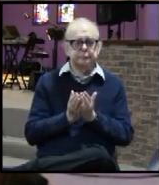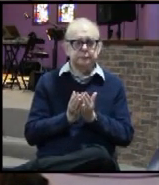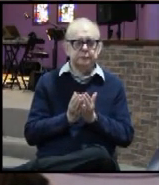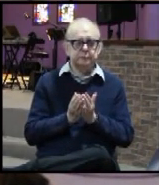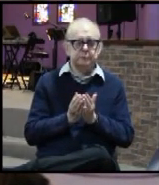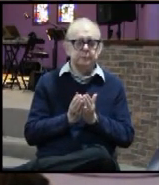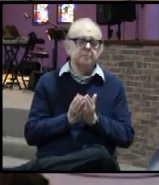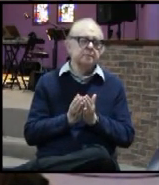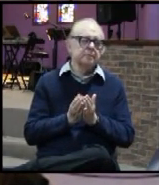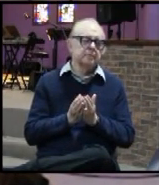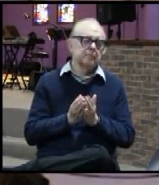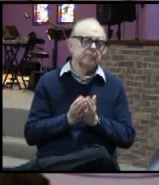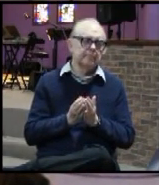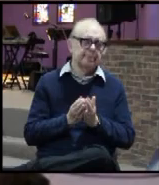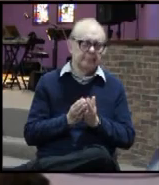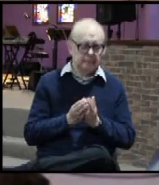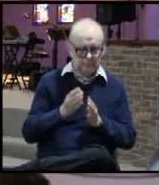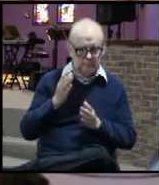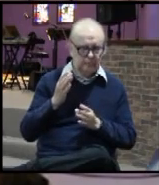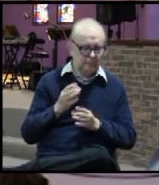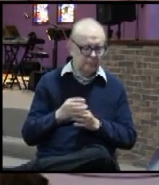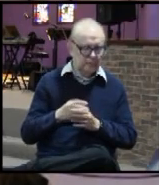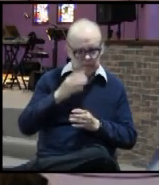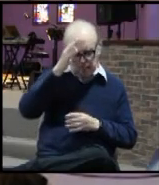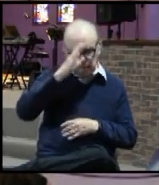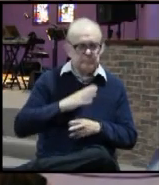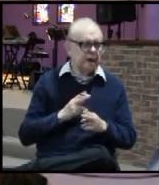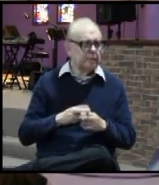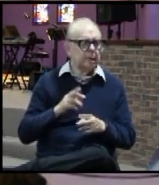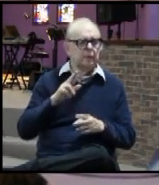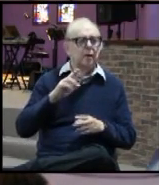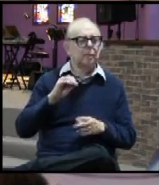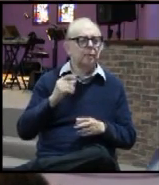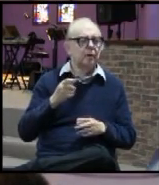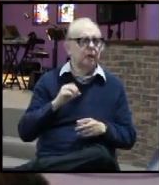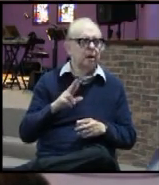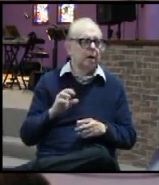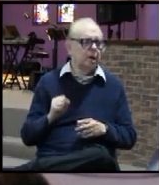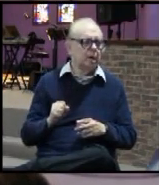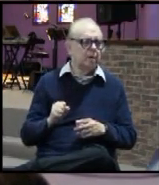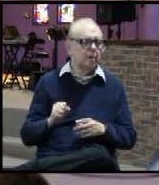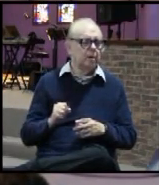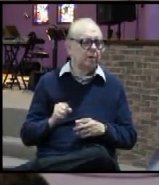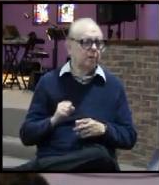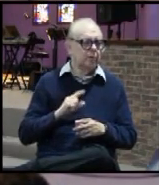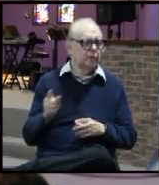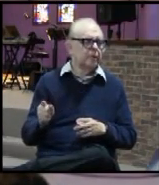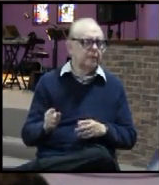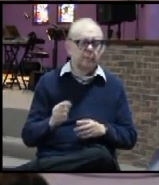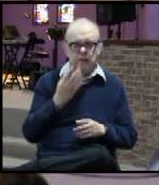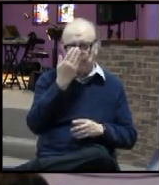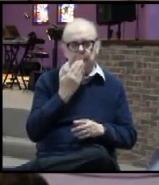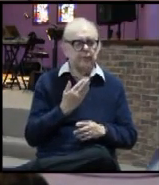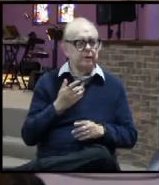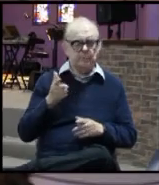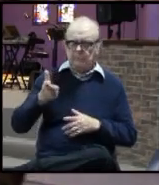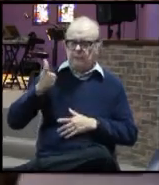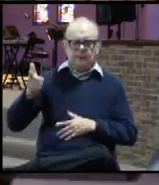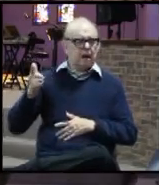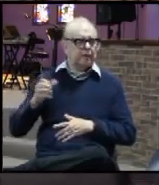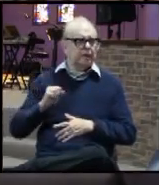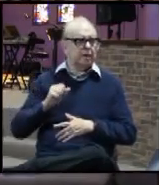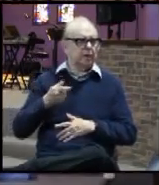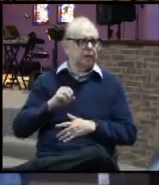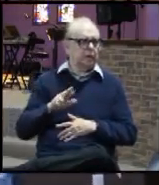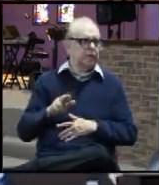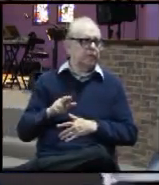books, there was a guy by the name of James Rogers who was going to face a firing squad in Utah.